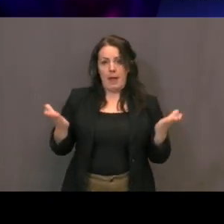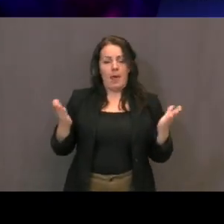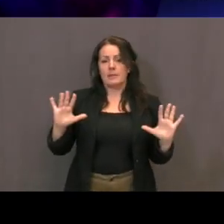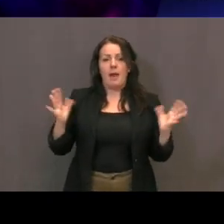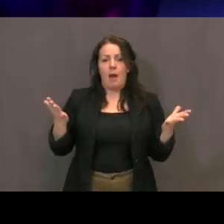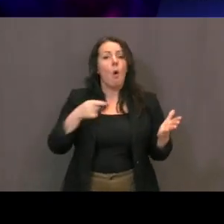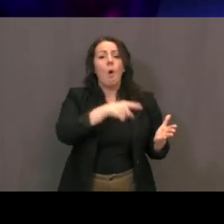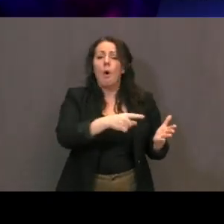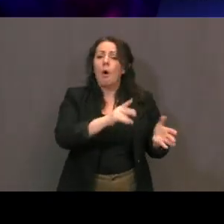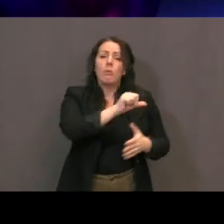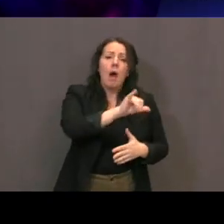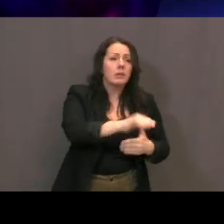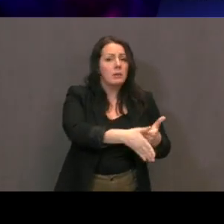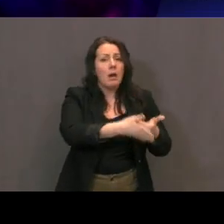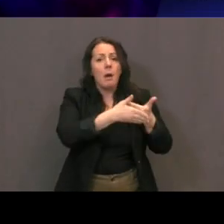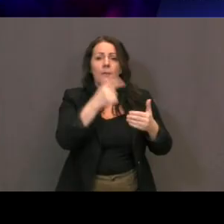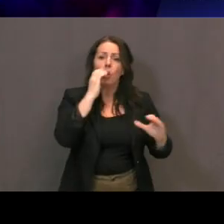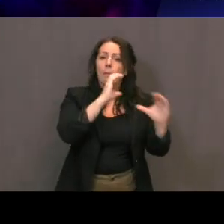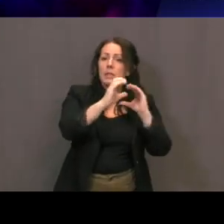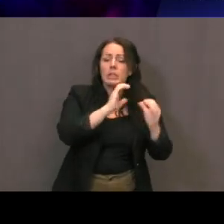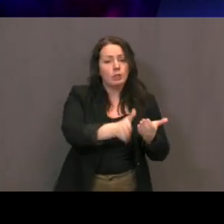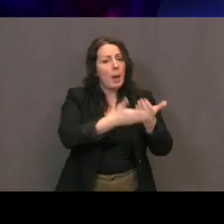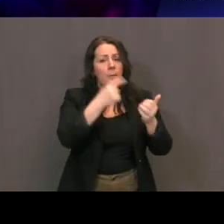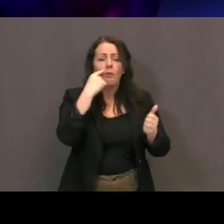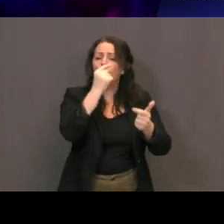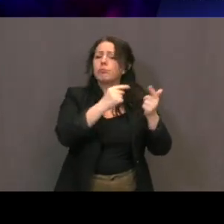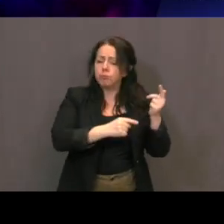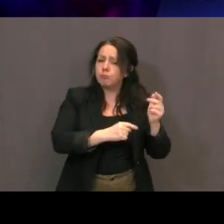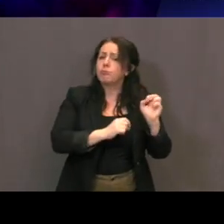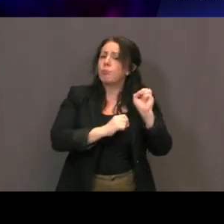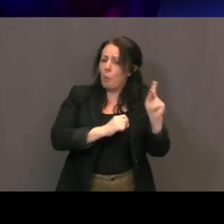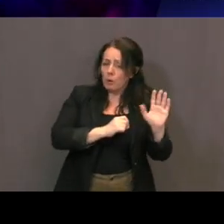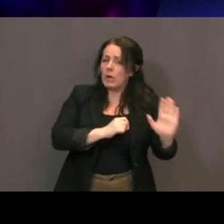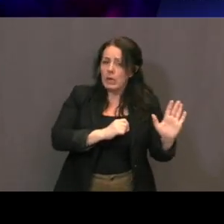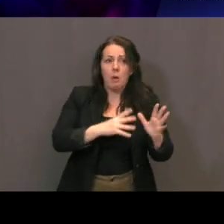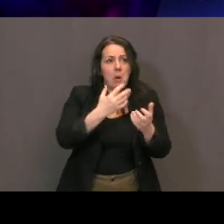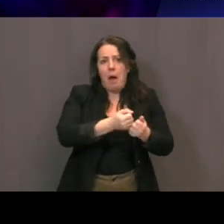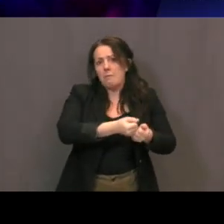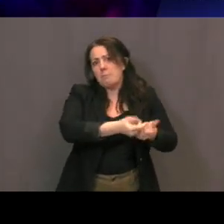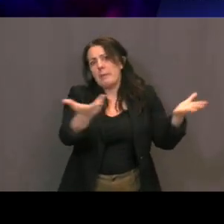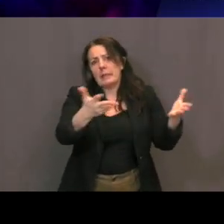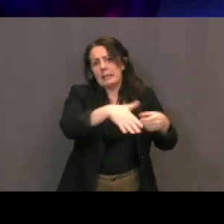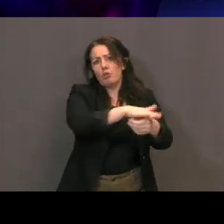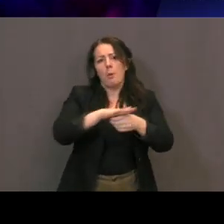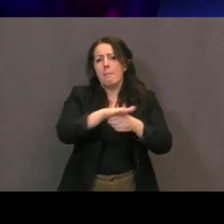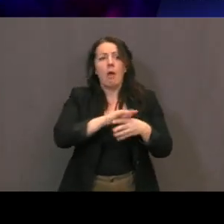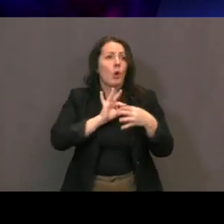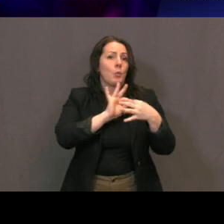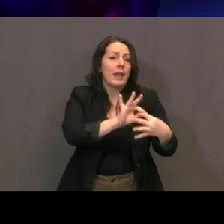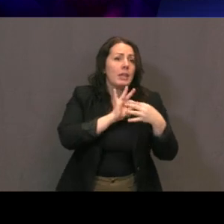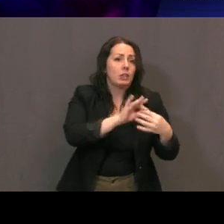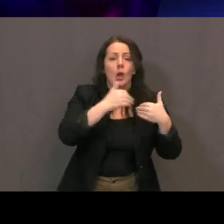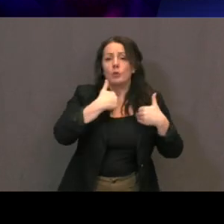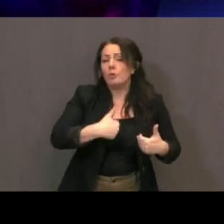but in so many other of our human relational activities today. And